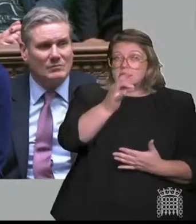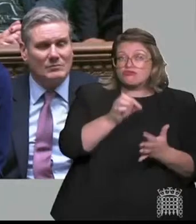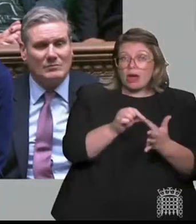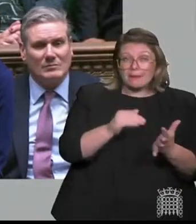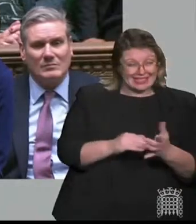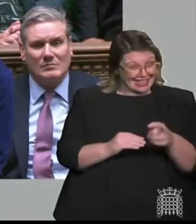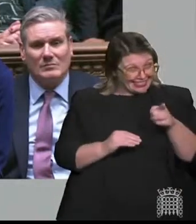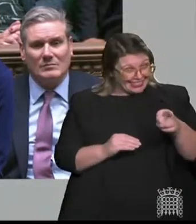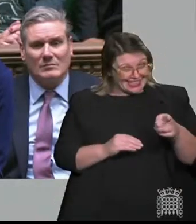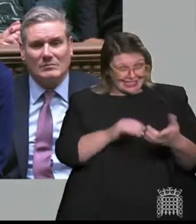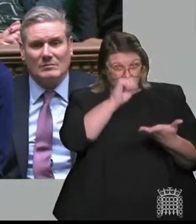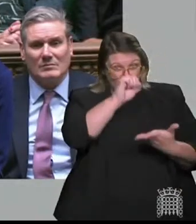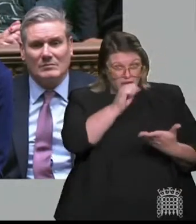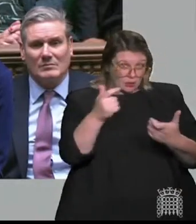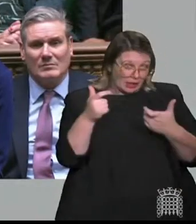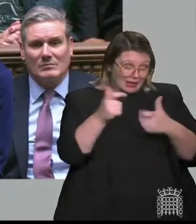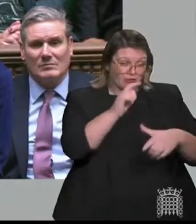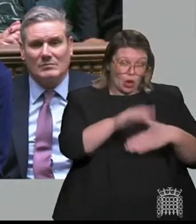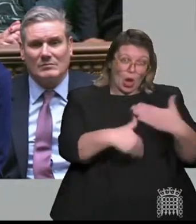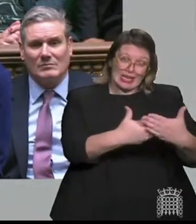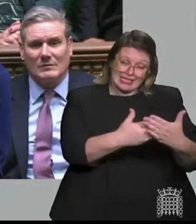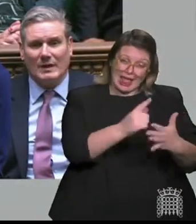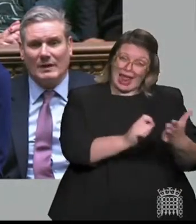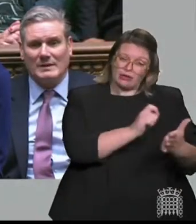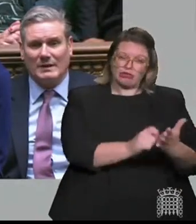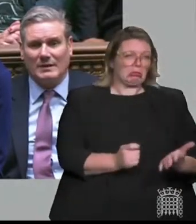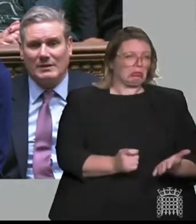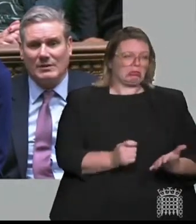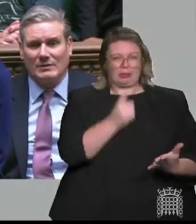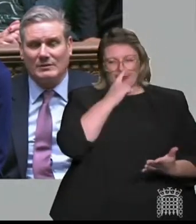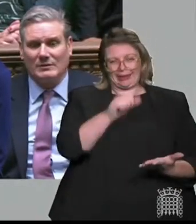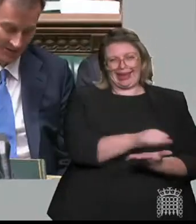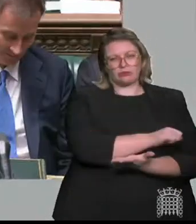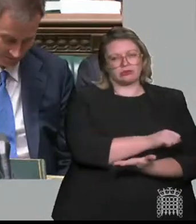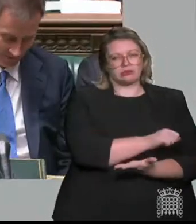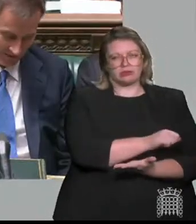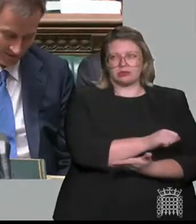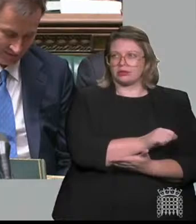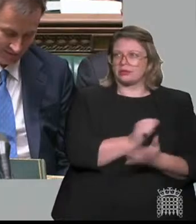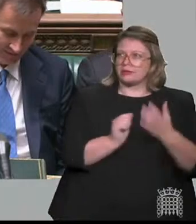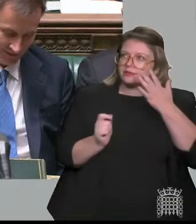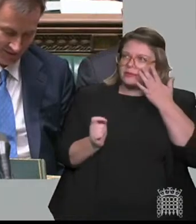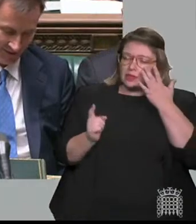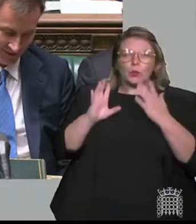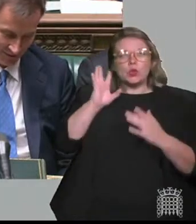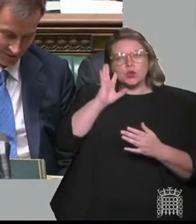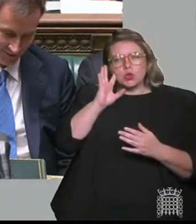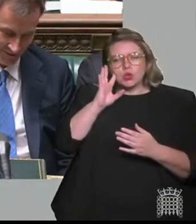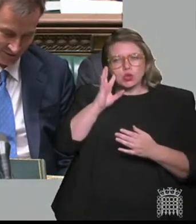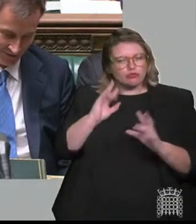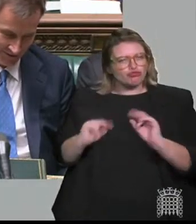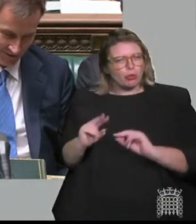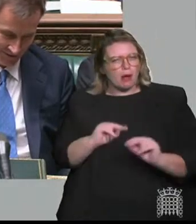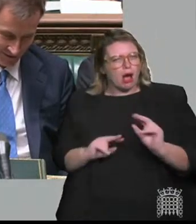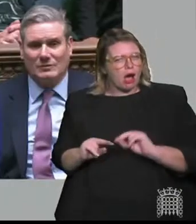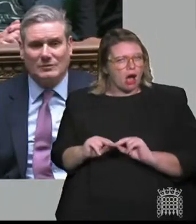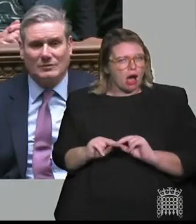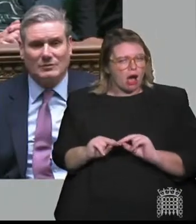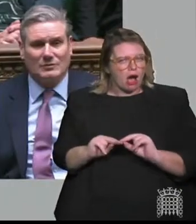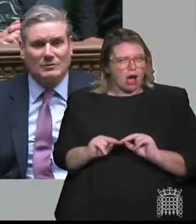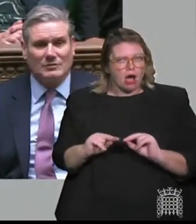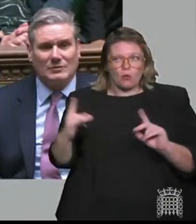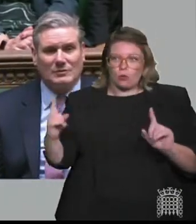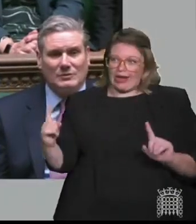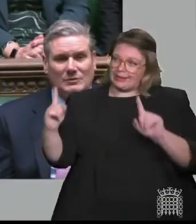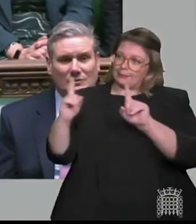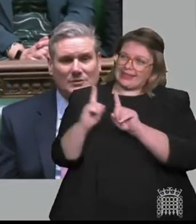this chancellor will be in place at the next election. Now, we've all heard the reports. When they first came together, it was the